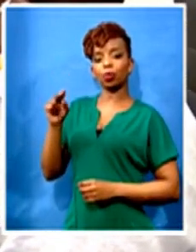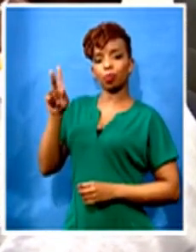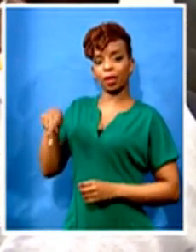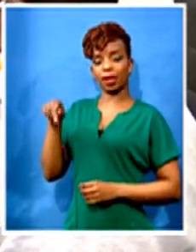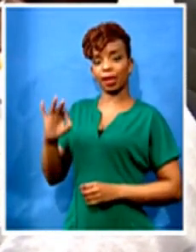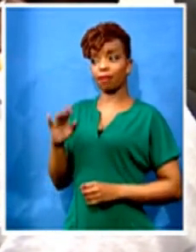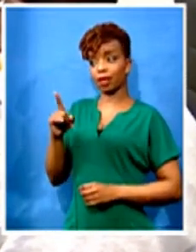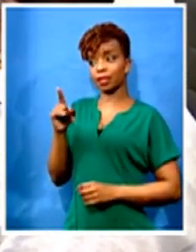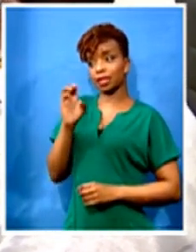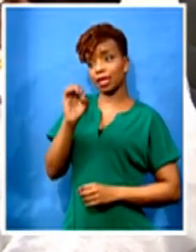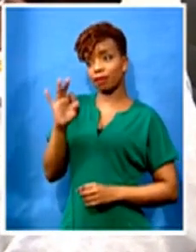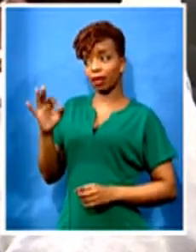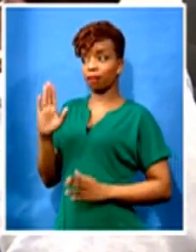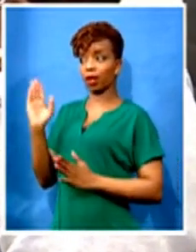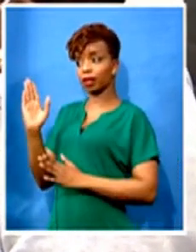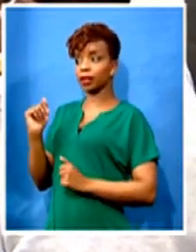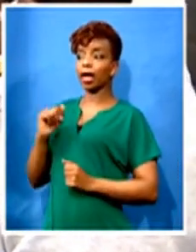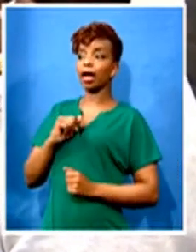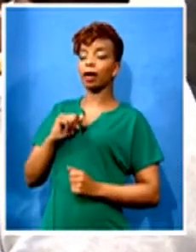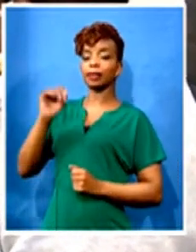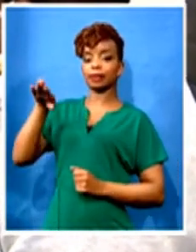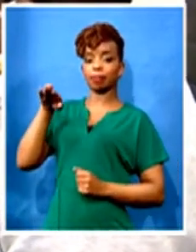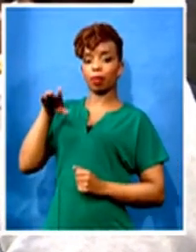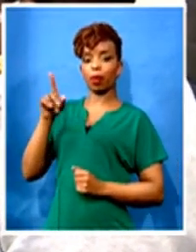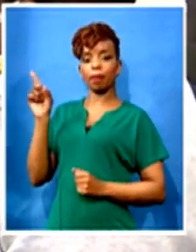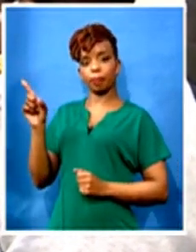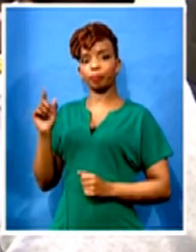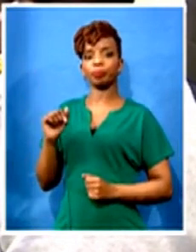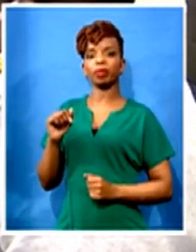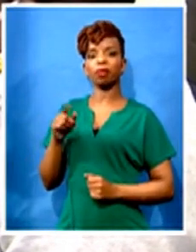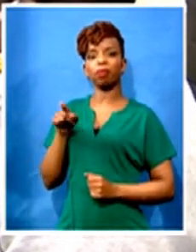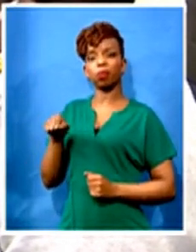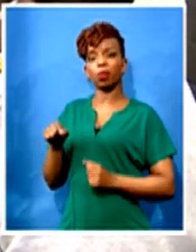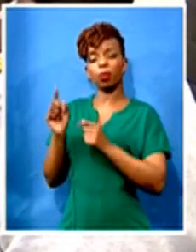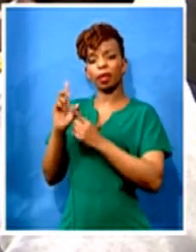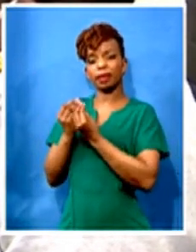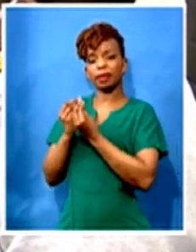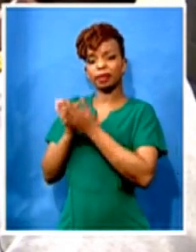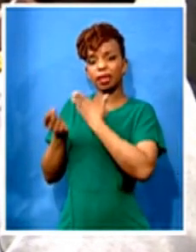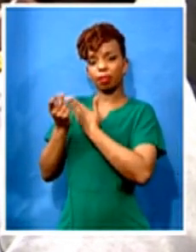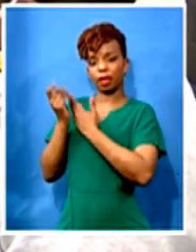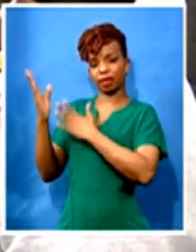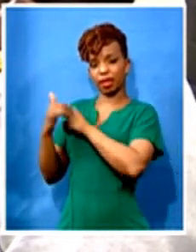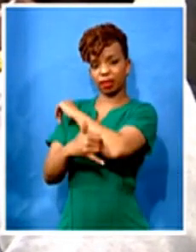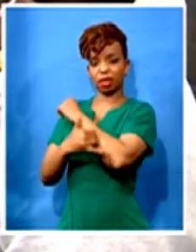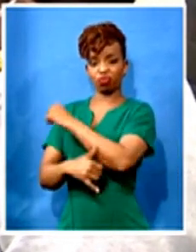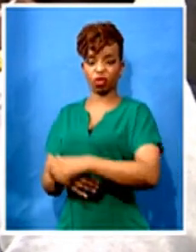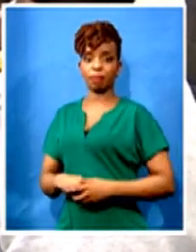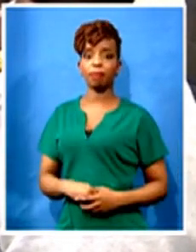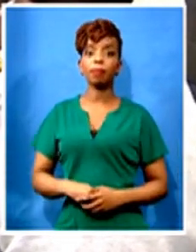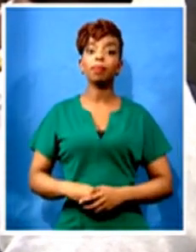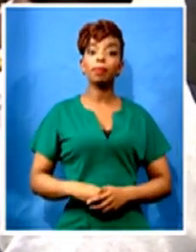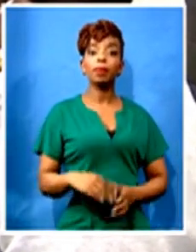the human rights violations that are currently taking place in that country? Definitely, the economic freedom fighters in South Africa is in contact with